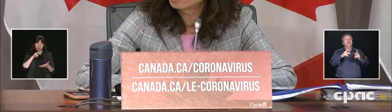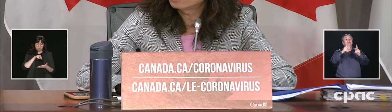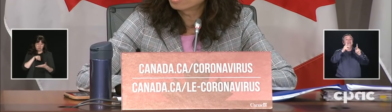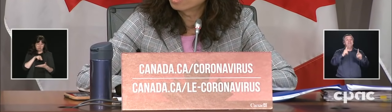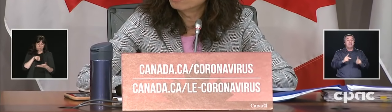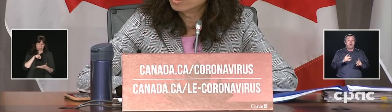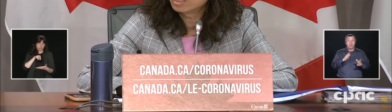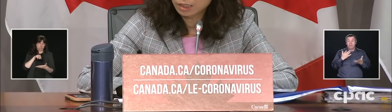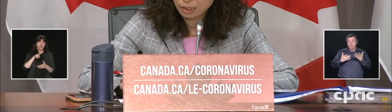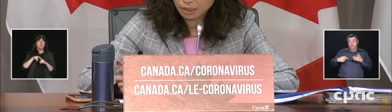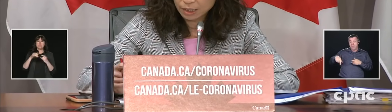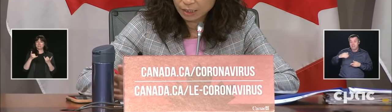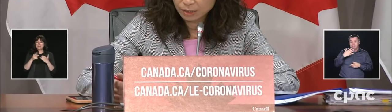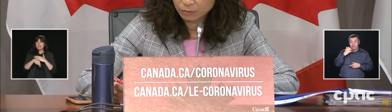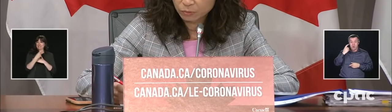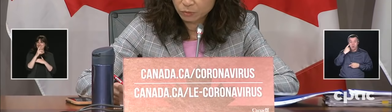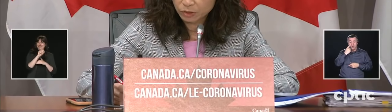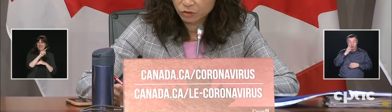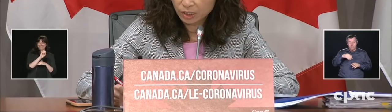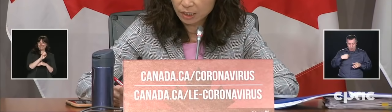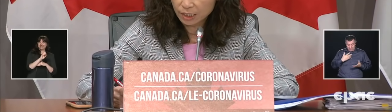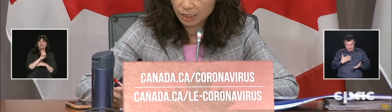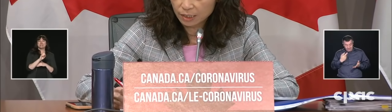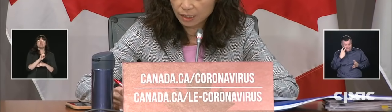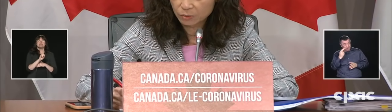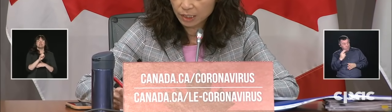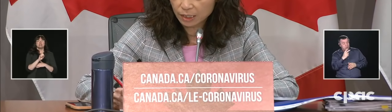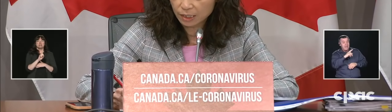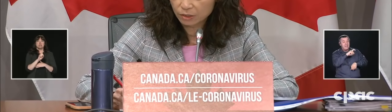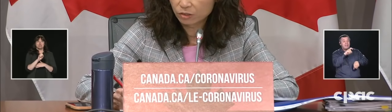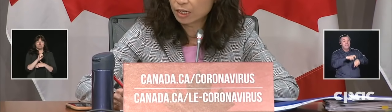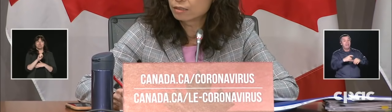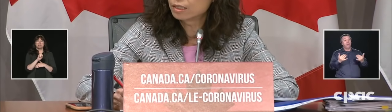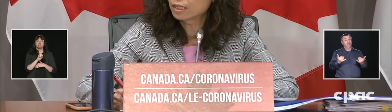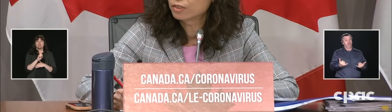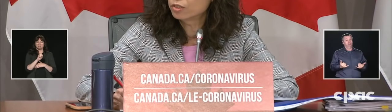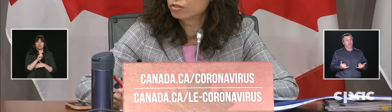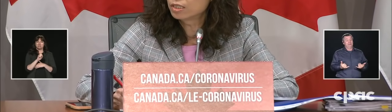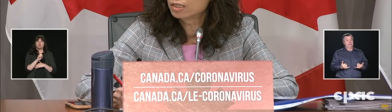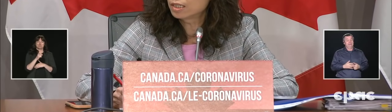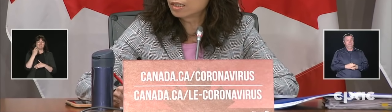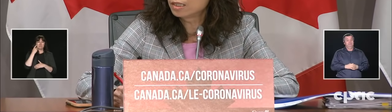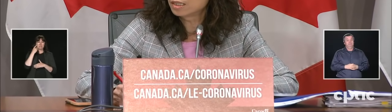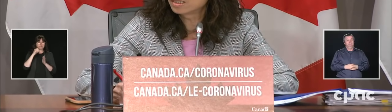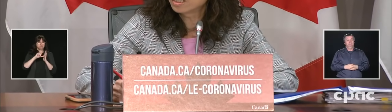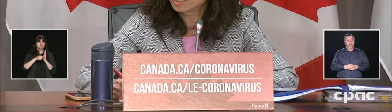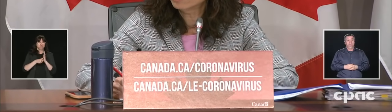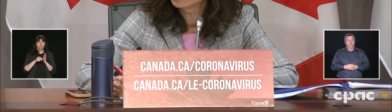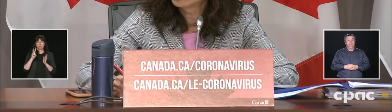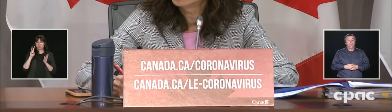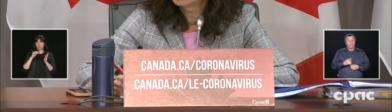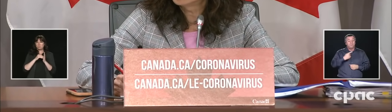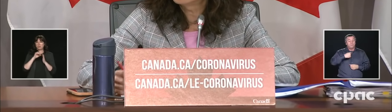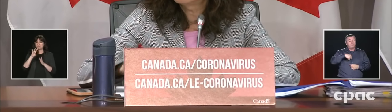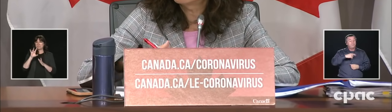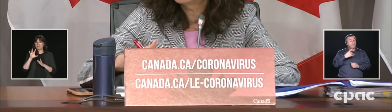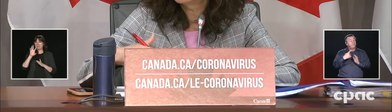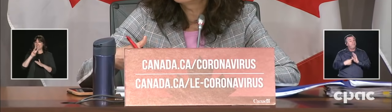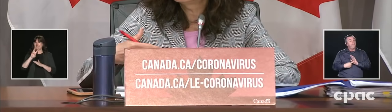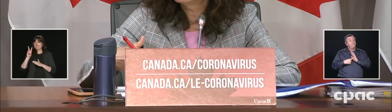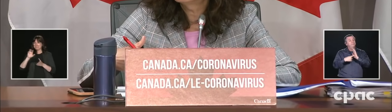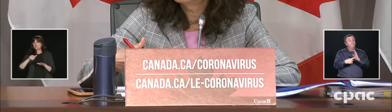I think and we just indicated that we had 2,766 deaths. It